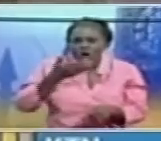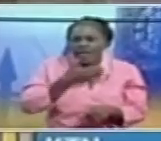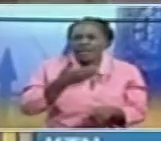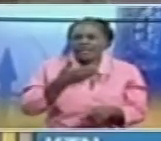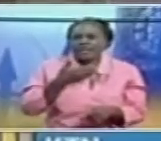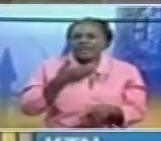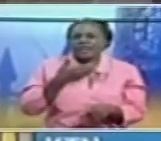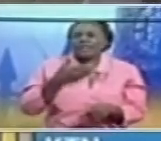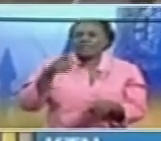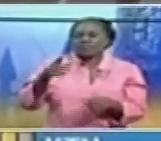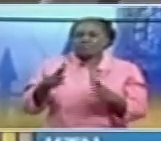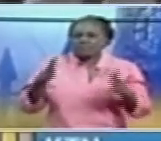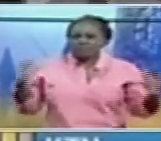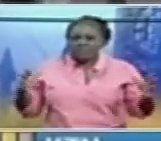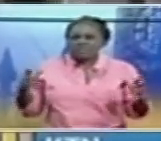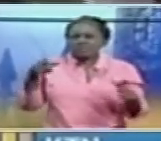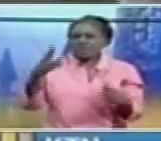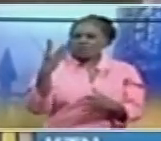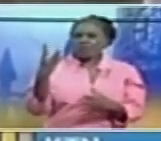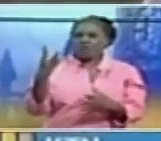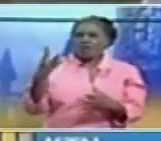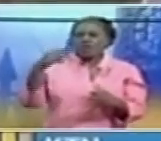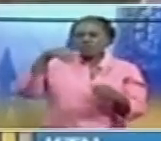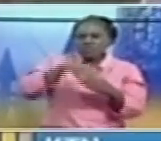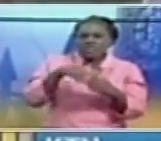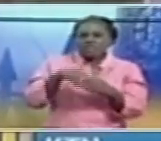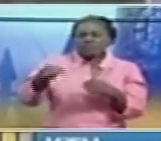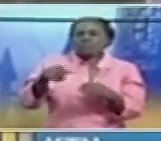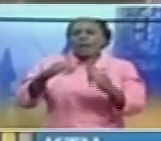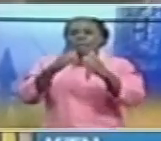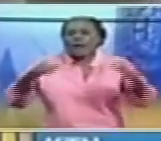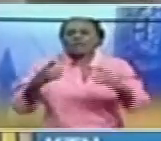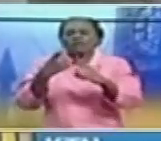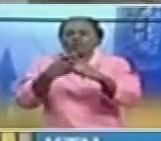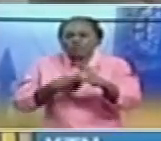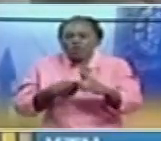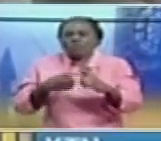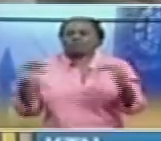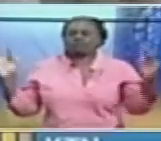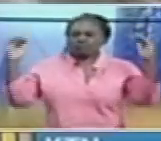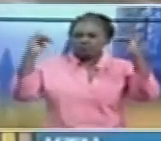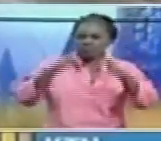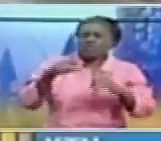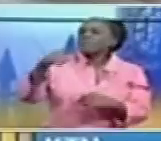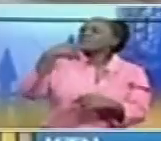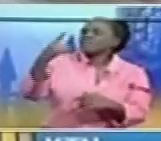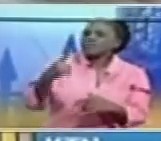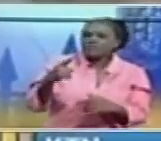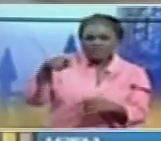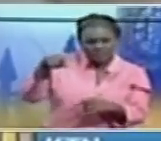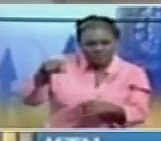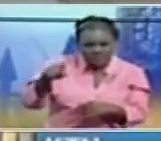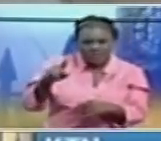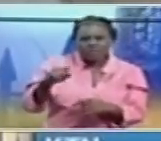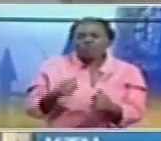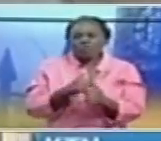cigarettes. With his size, horns, and four legs among the things telling him apart from those at the Borana camp, the conservancy says he is